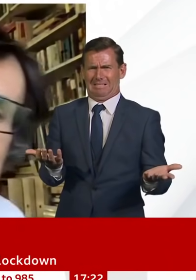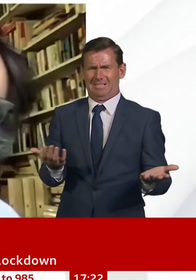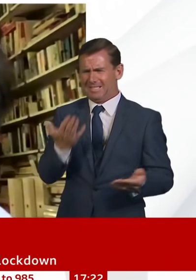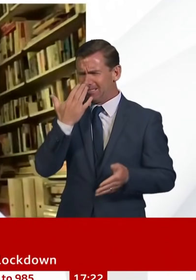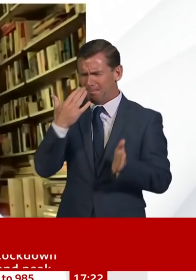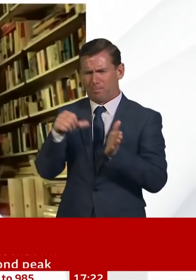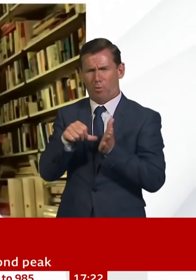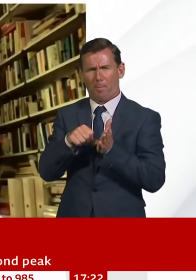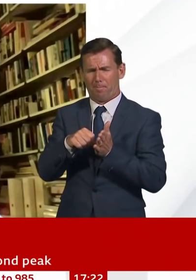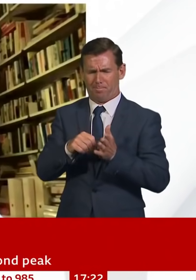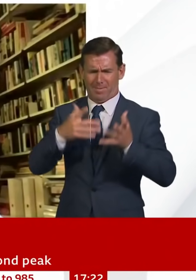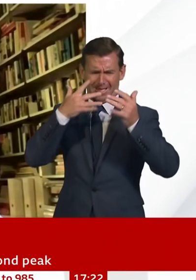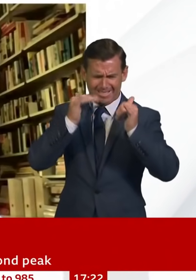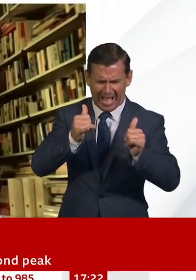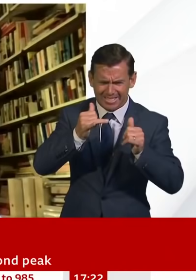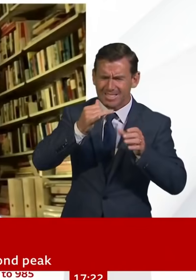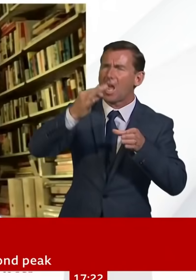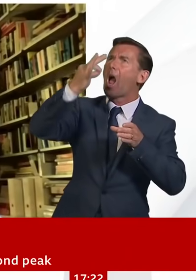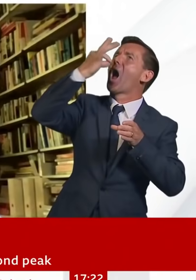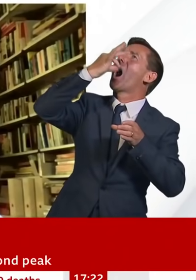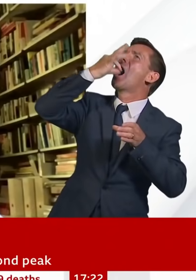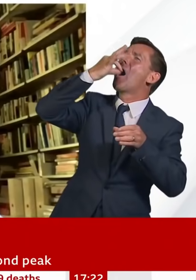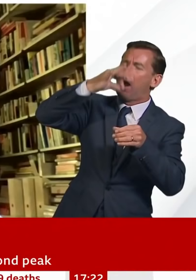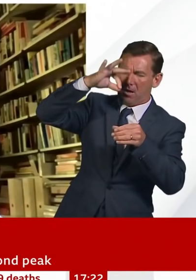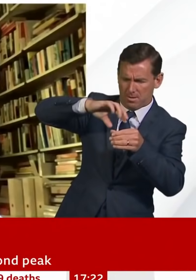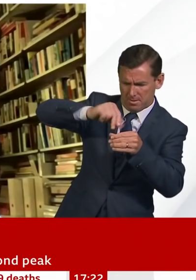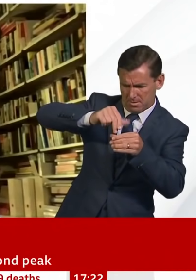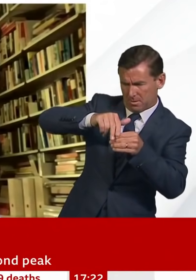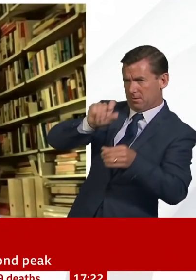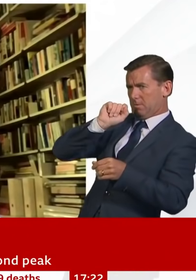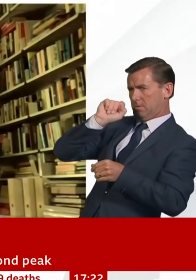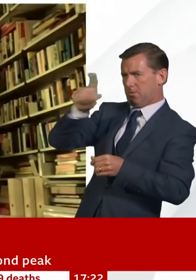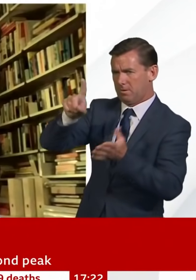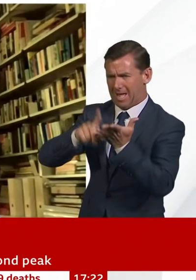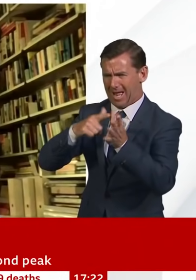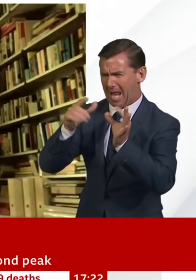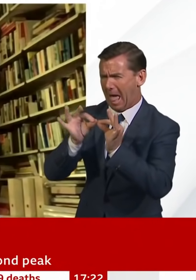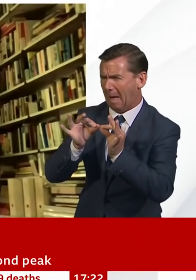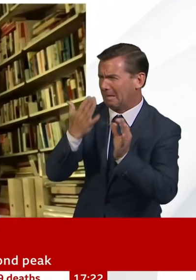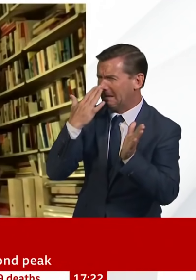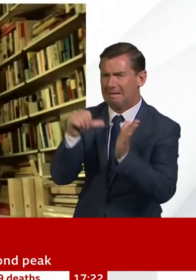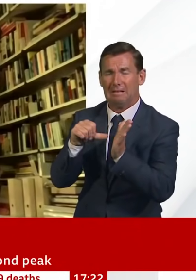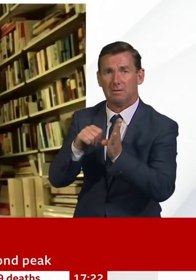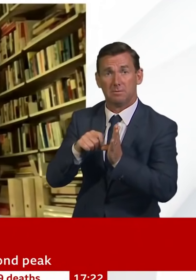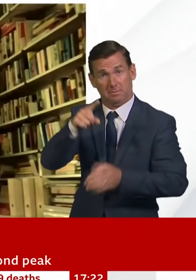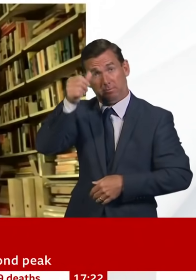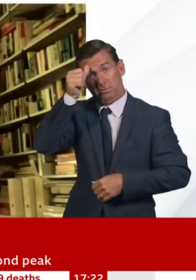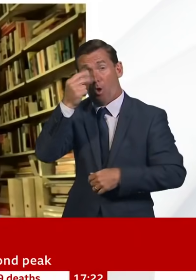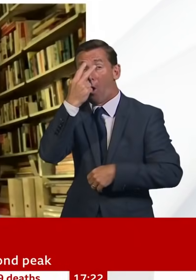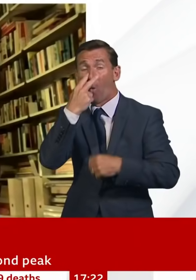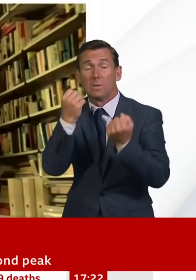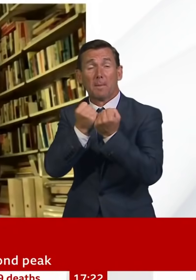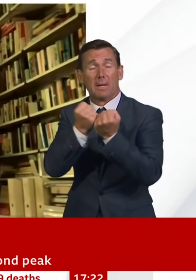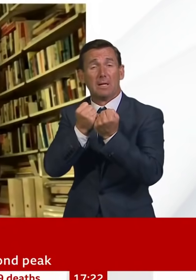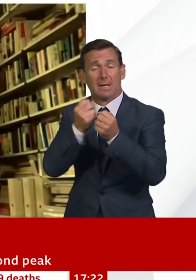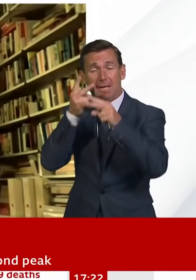and then delivering the swabs to the labs. We've spoken at ITV to care homes who say they are too far from